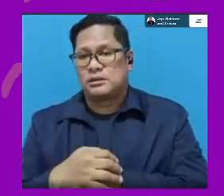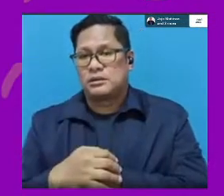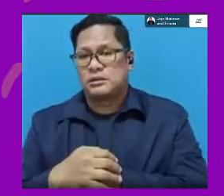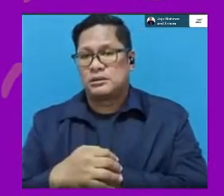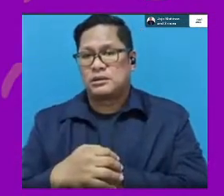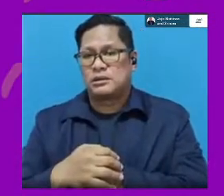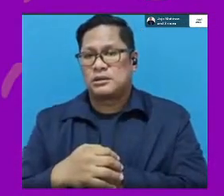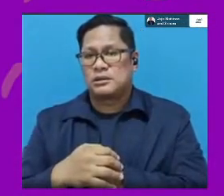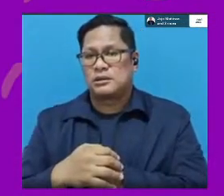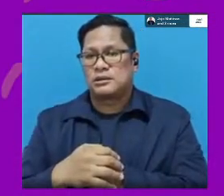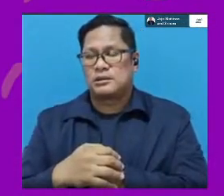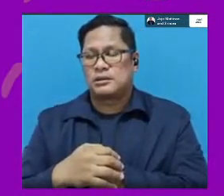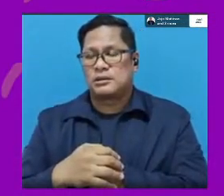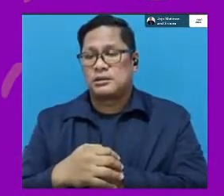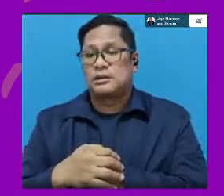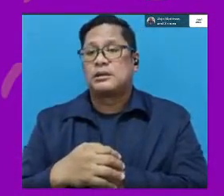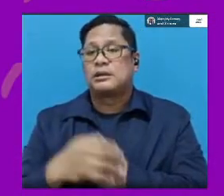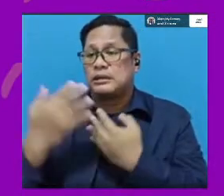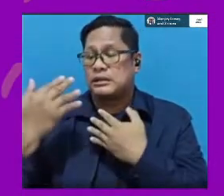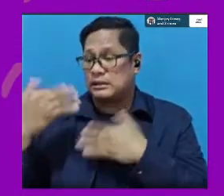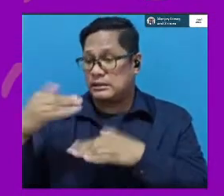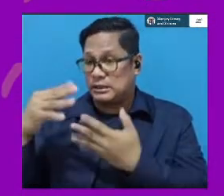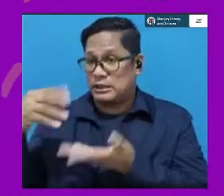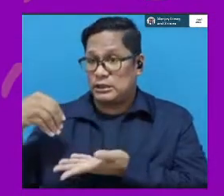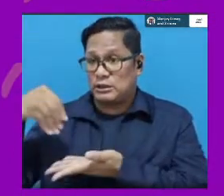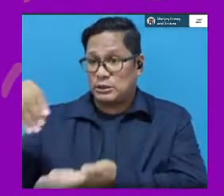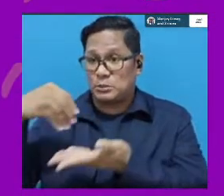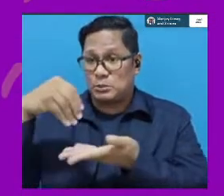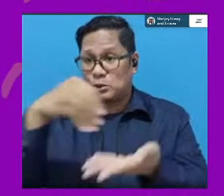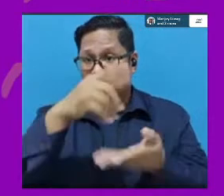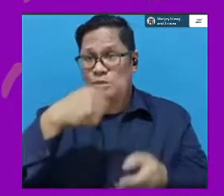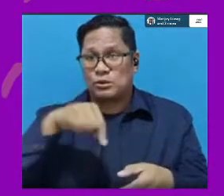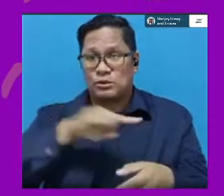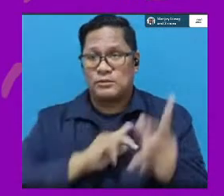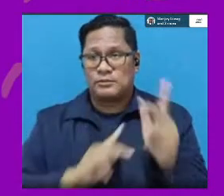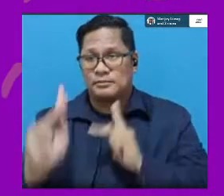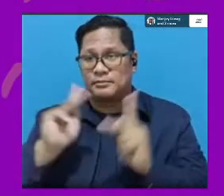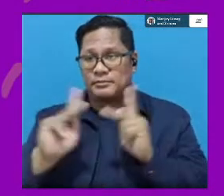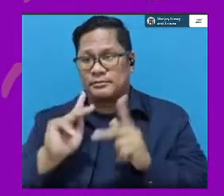unlimited relief goods to our people.